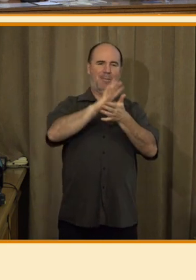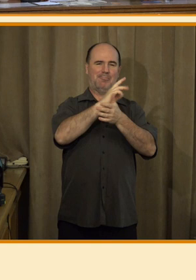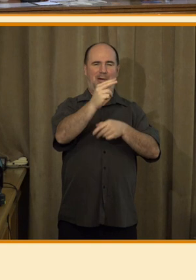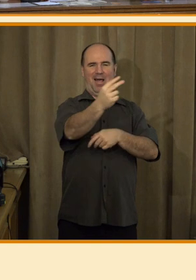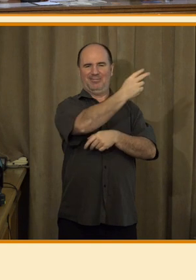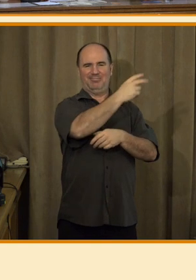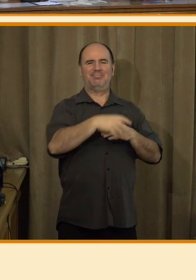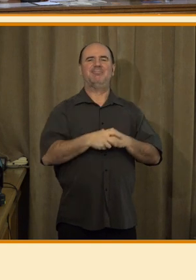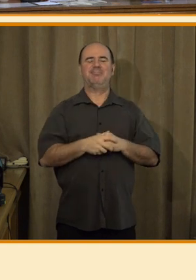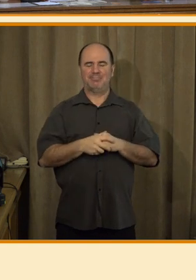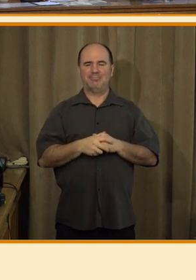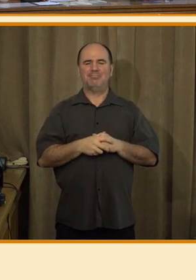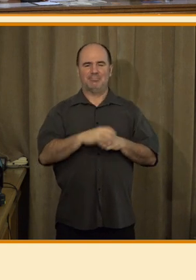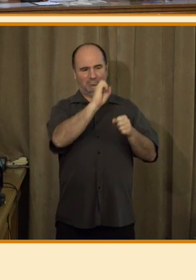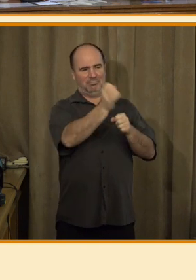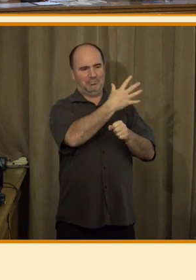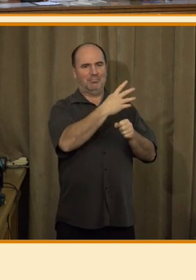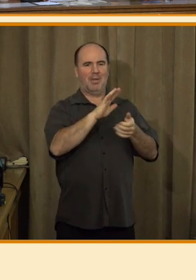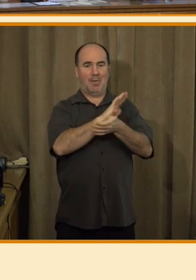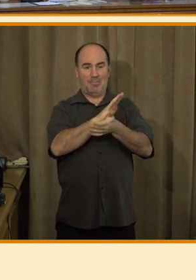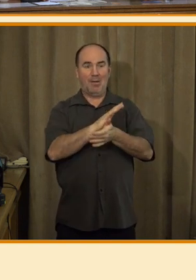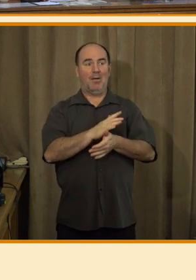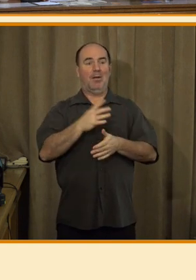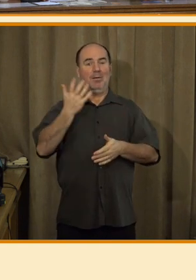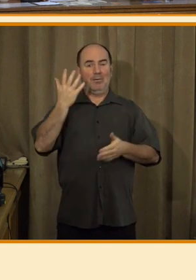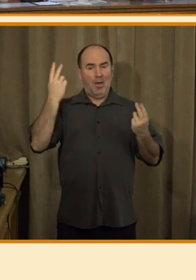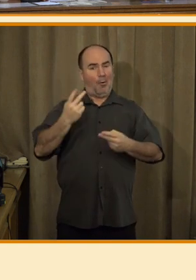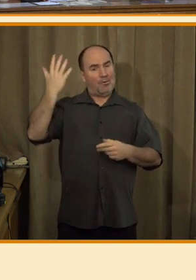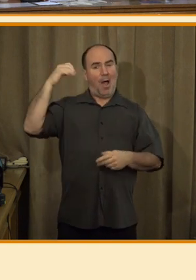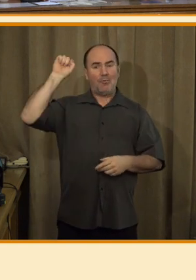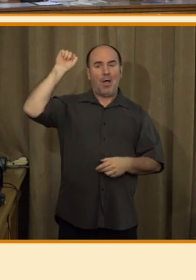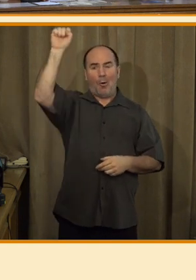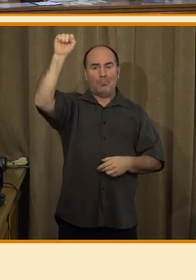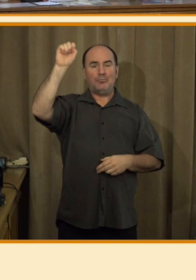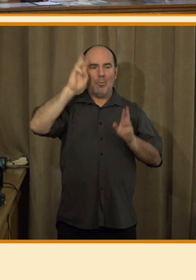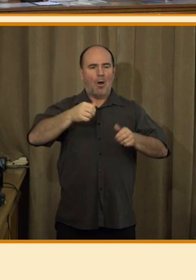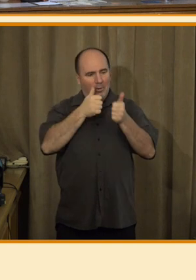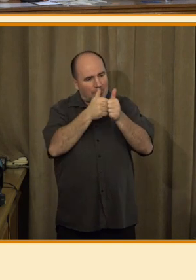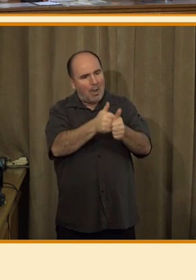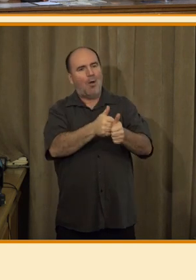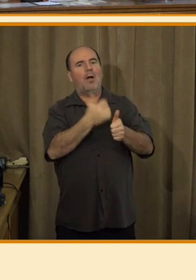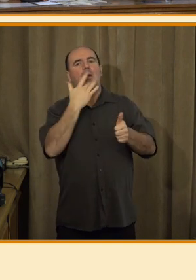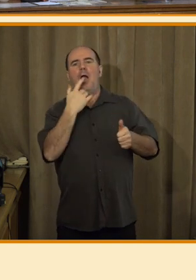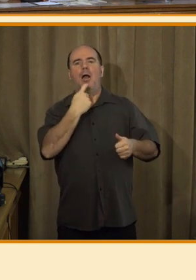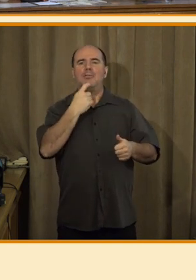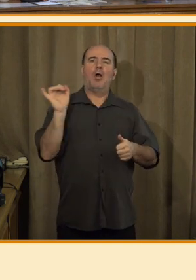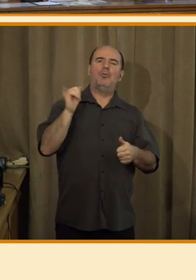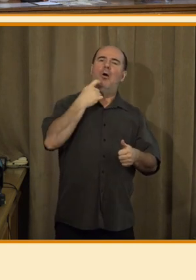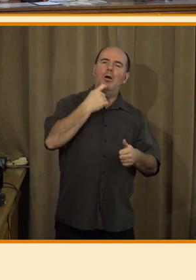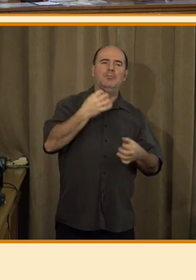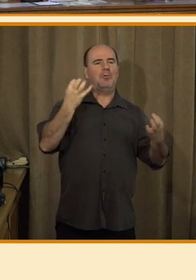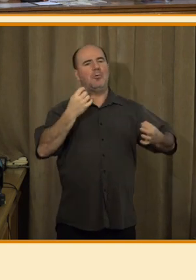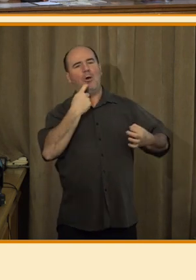explain their citizens as well as was. Or is the Czech Republic a kind of-called-called a-called-called-called